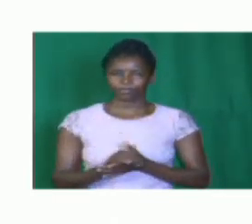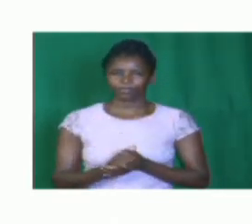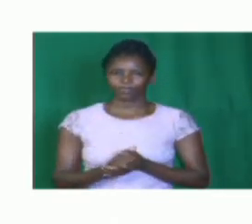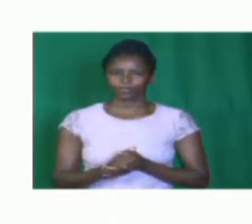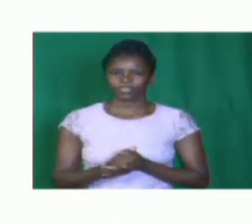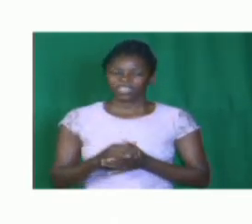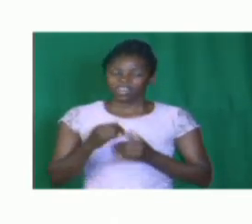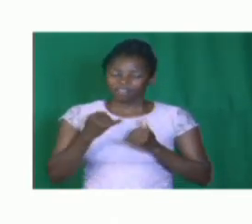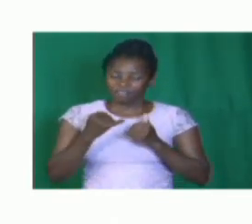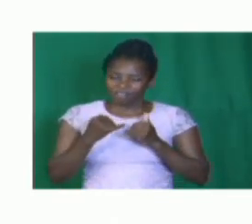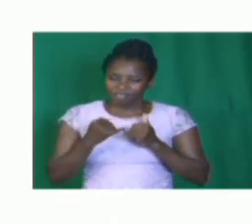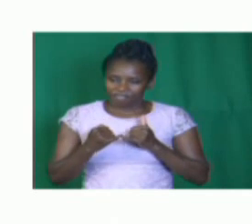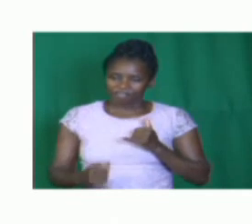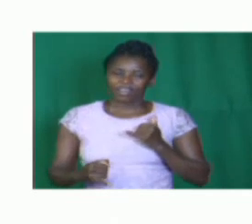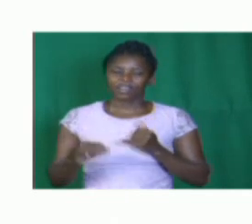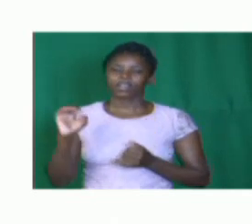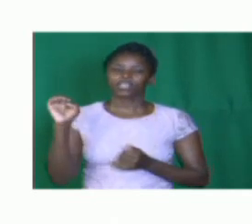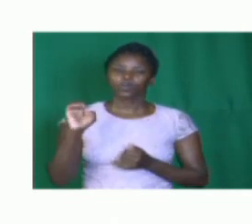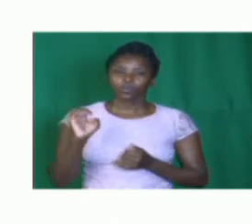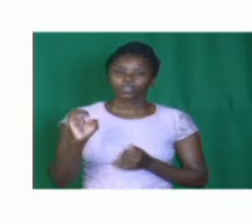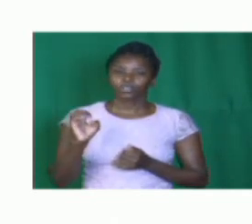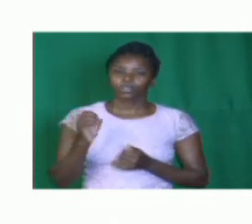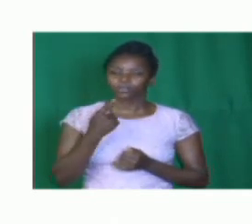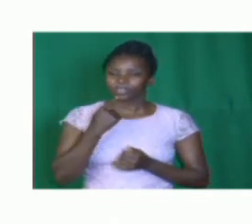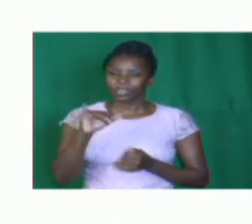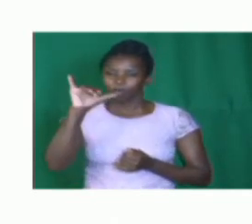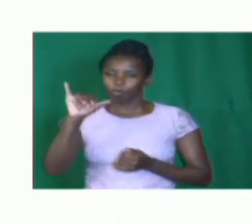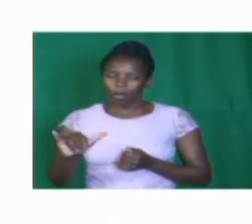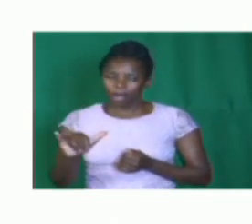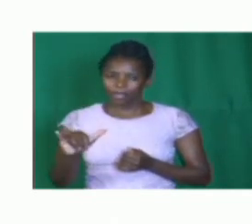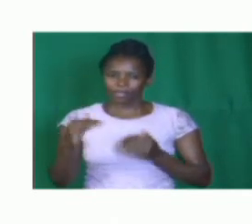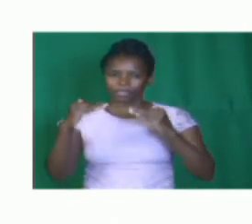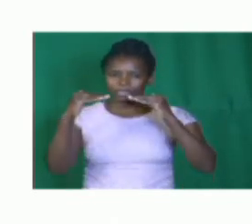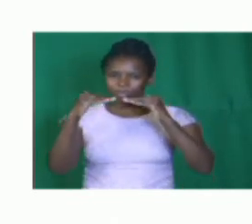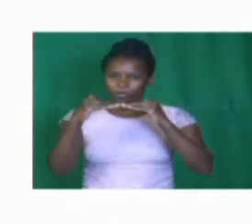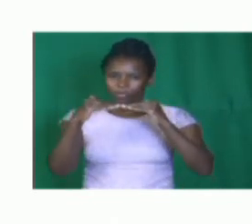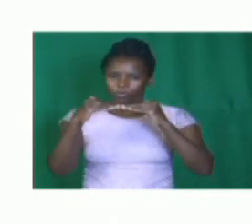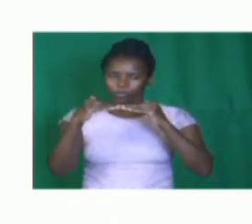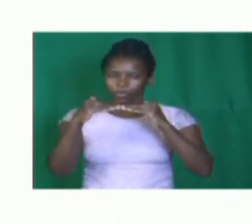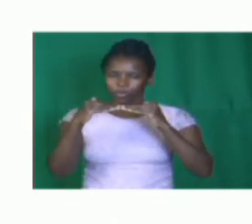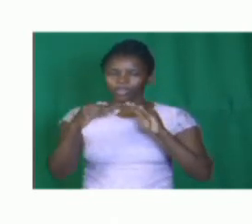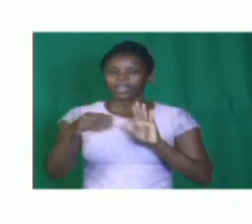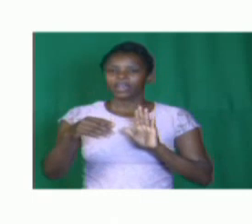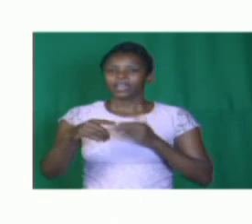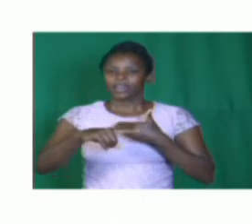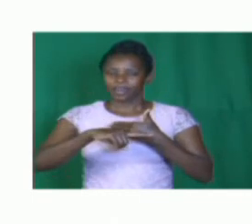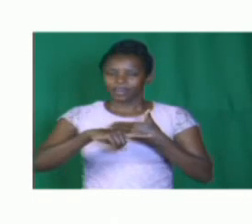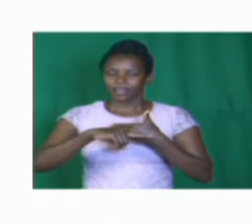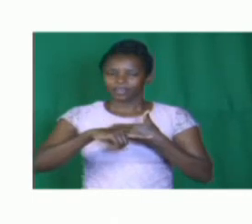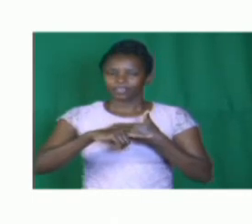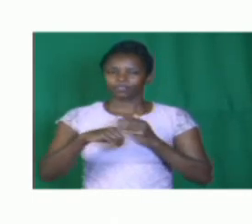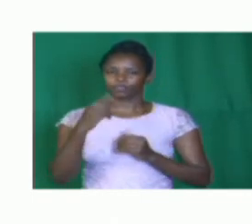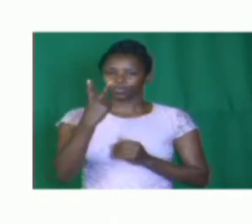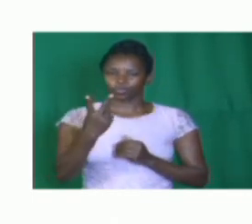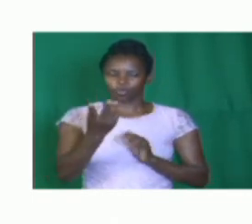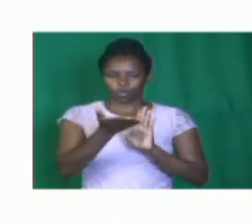the final equation is going to be y is equal to negative